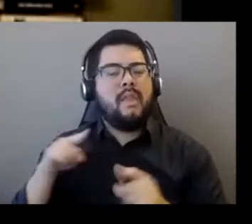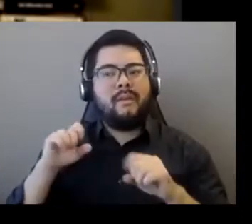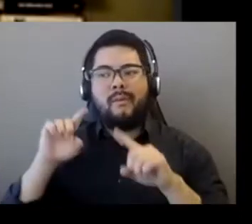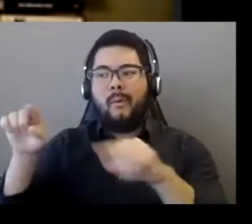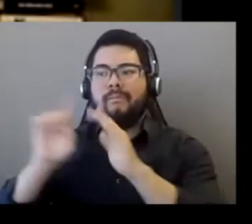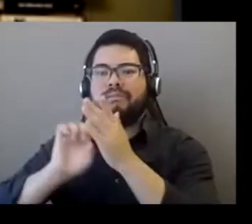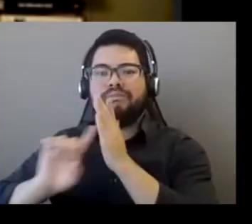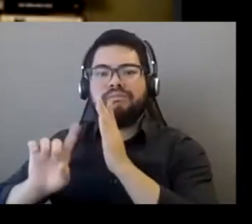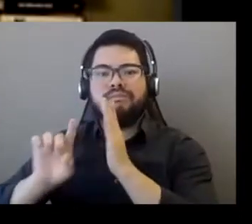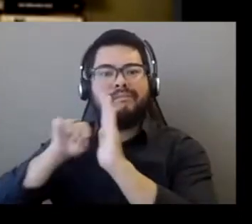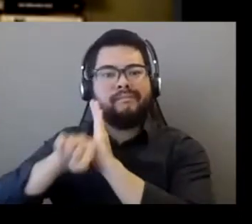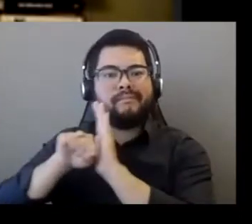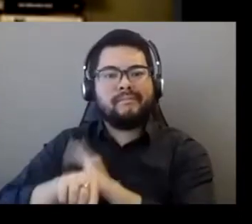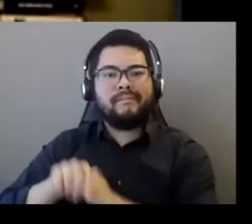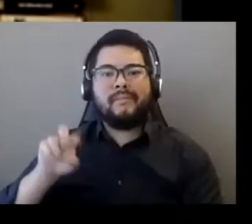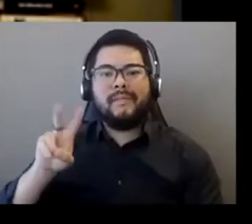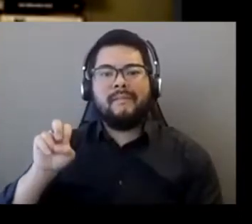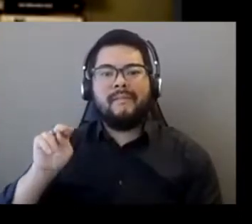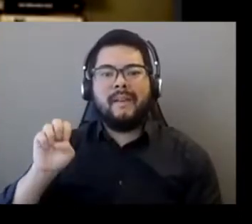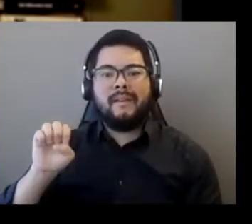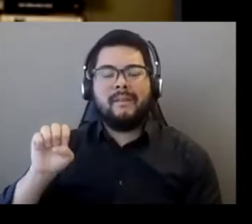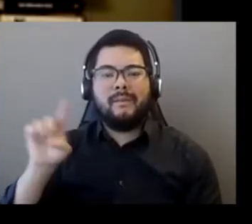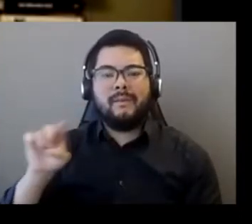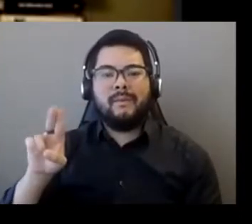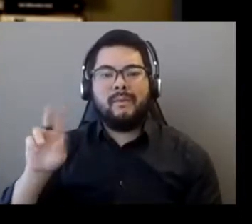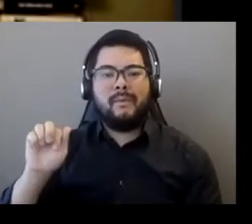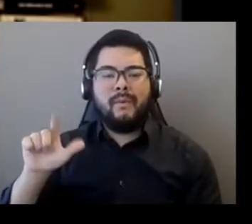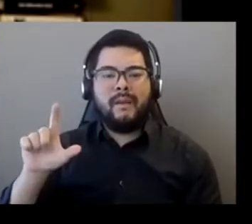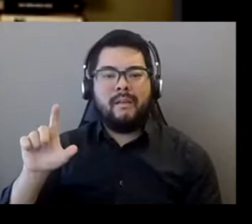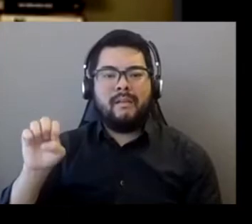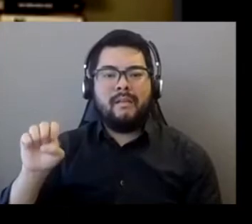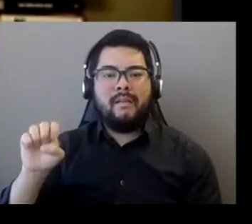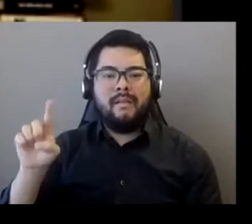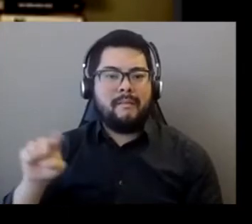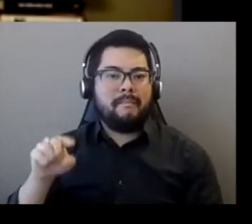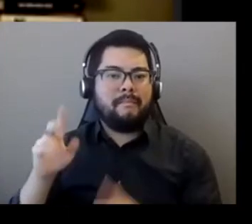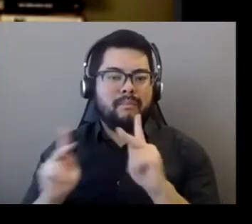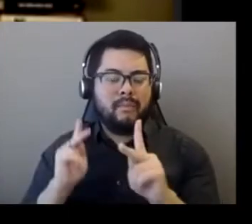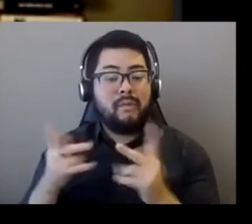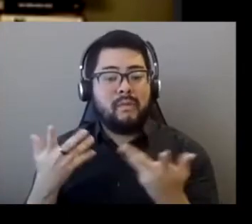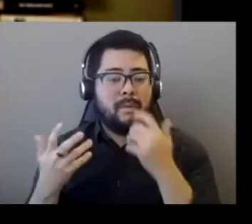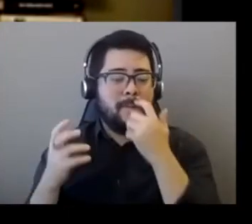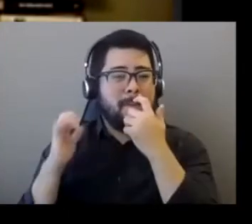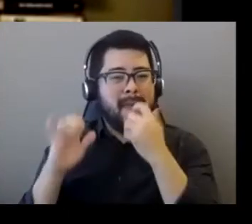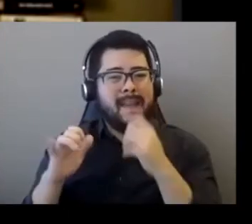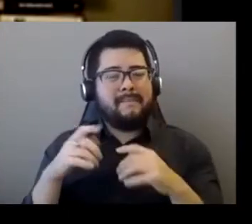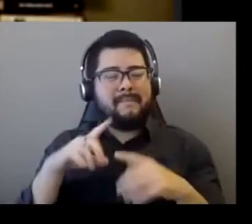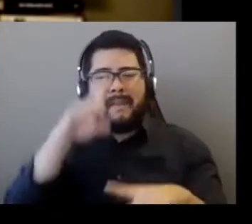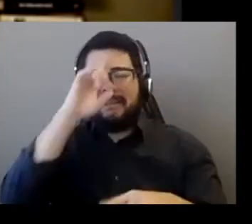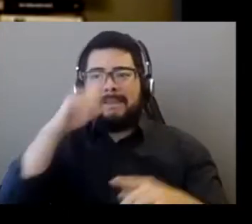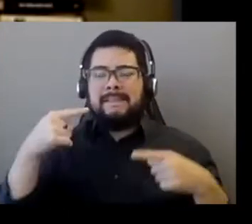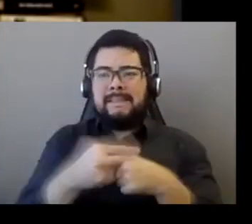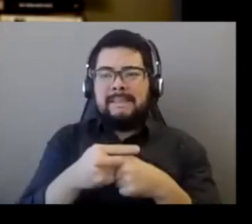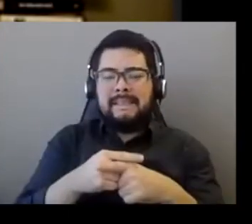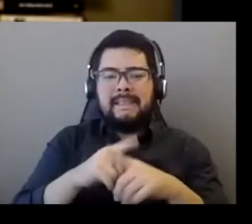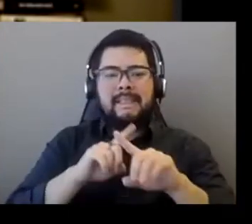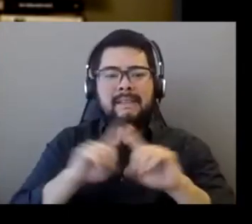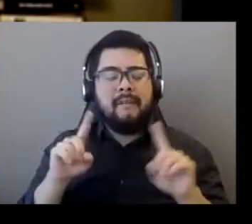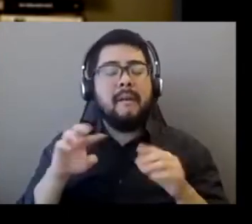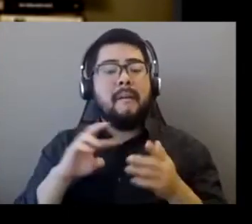an abhorrent way of thinking, this inclusivity, tolerance attitude. But all these movements had a